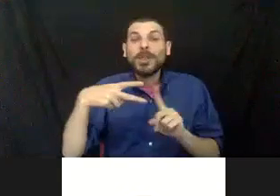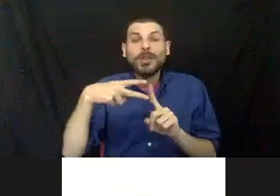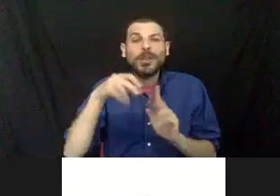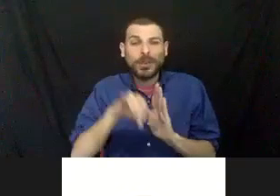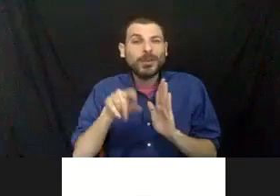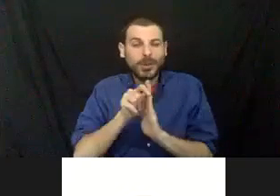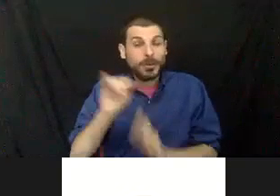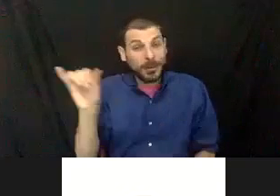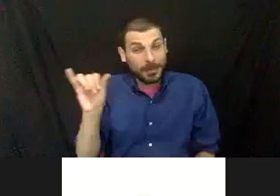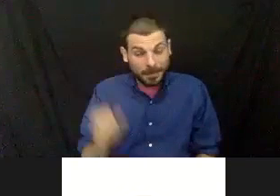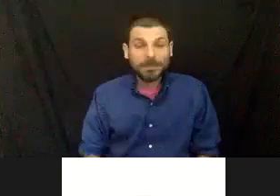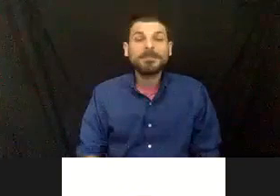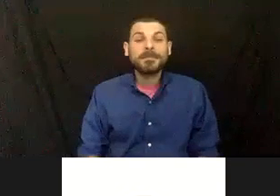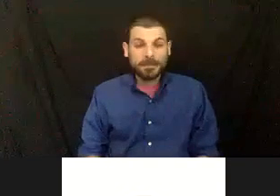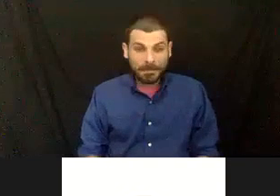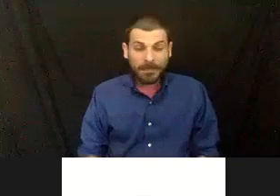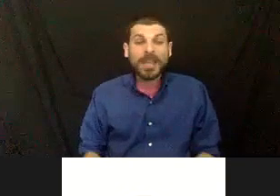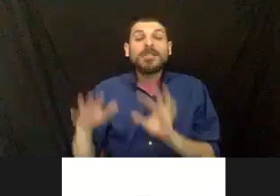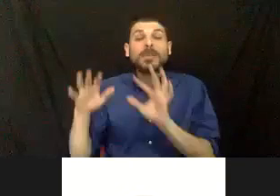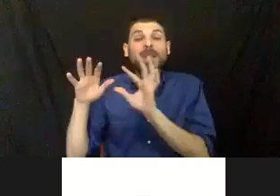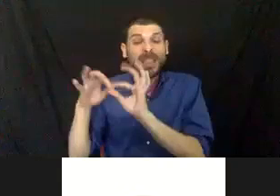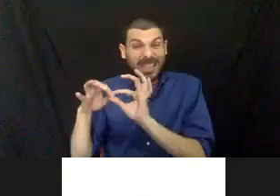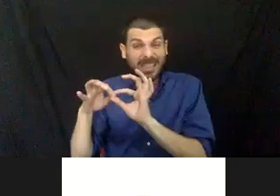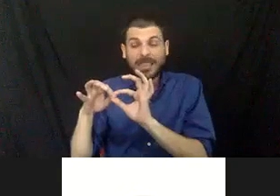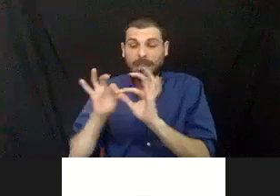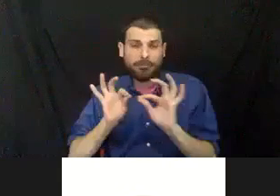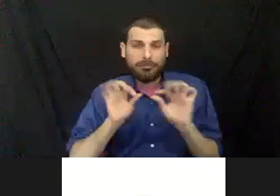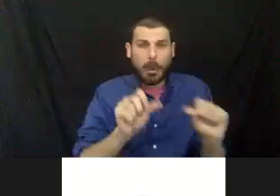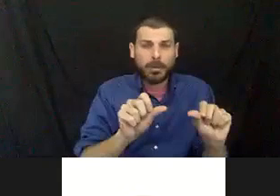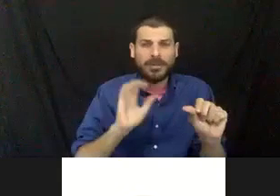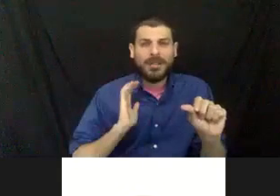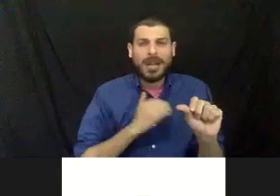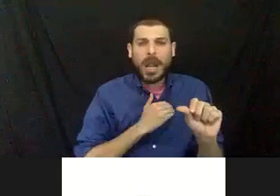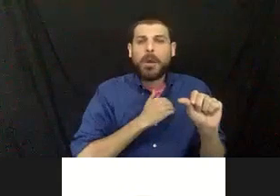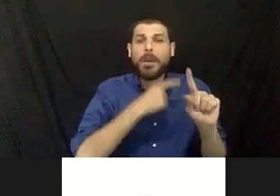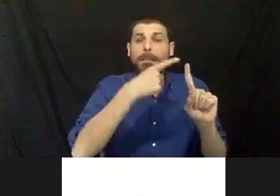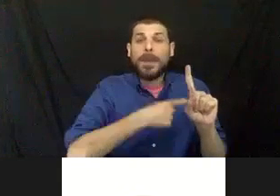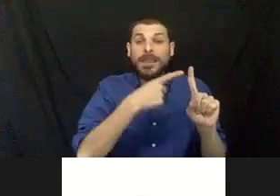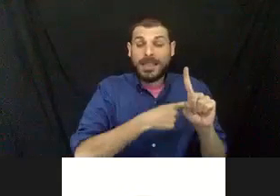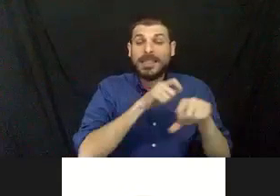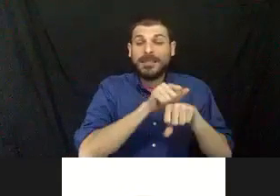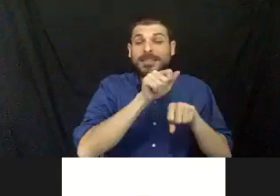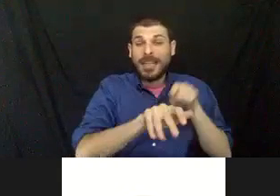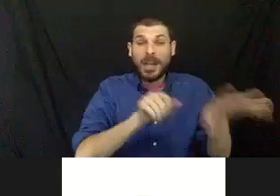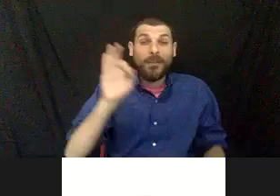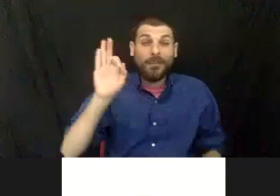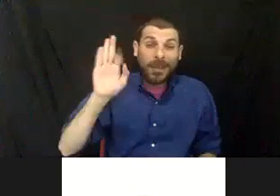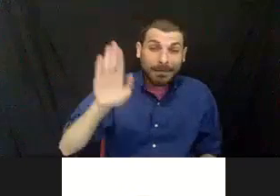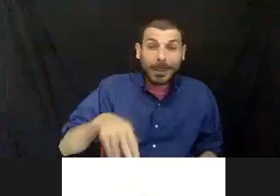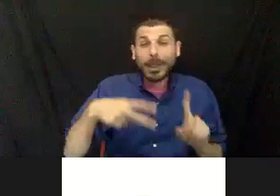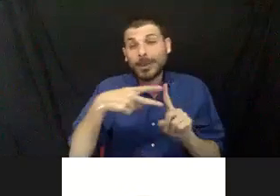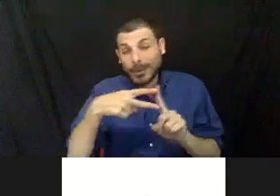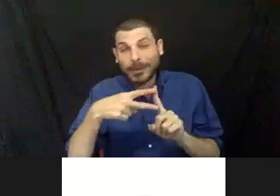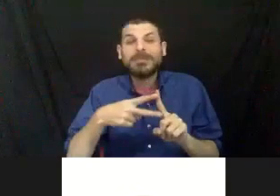view this later, and we'll have the link up on our main website and our newsletter and Facebook. So thank you all so